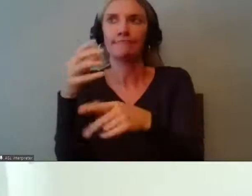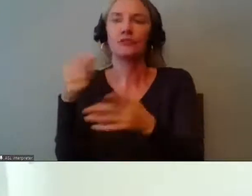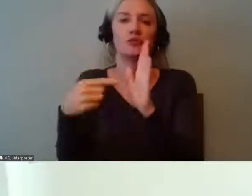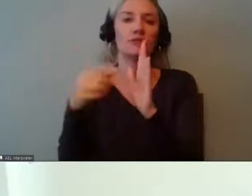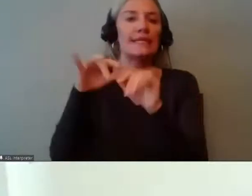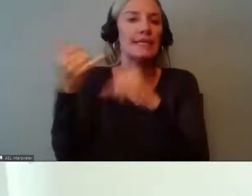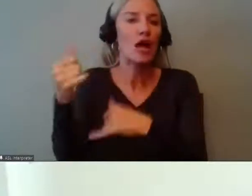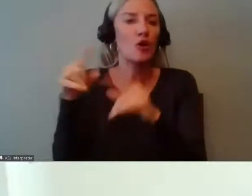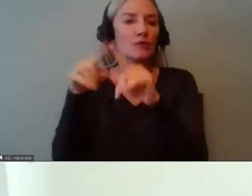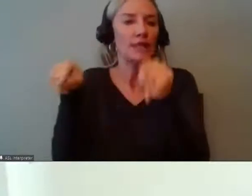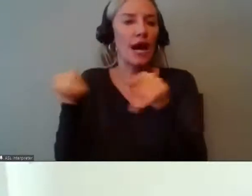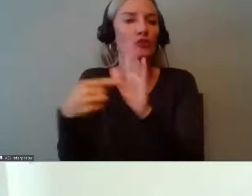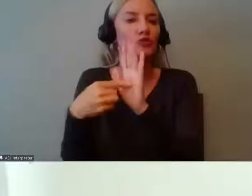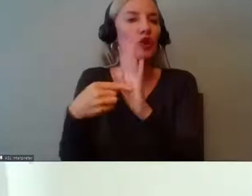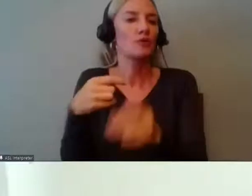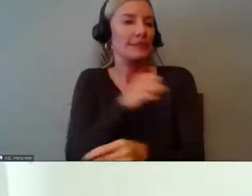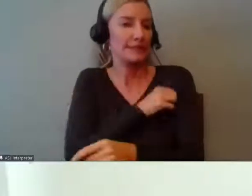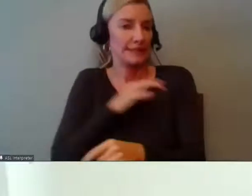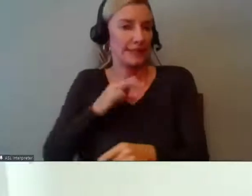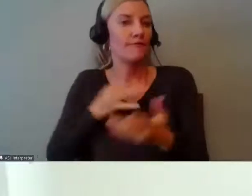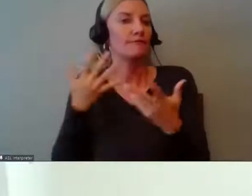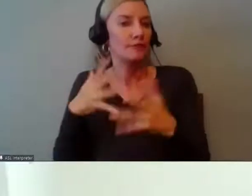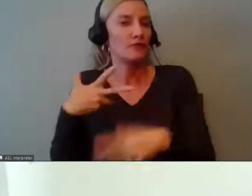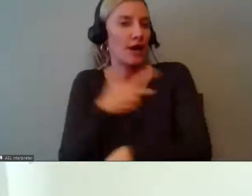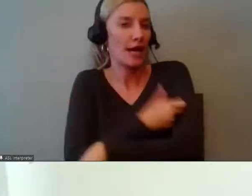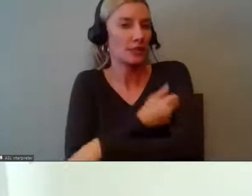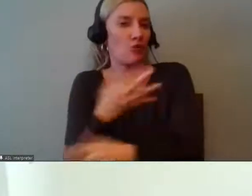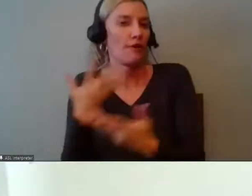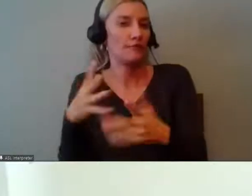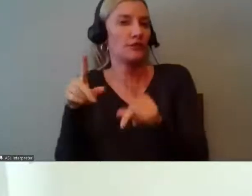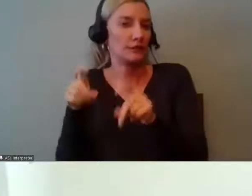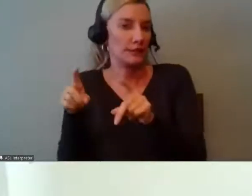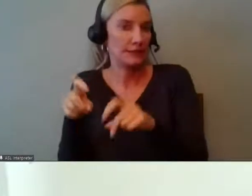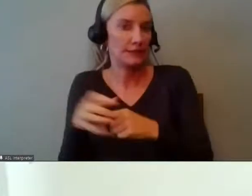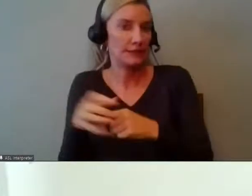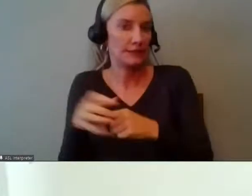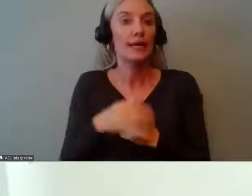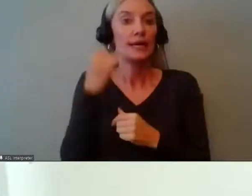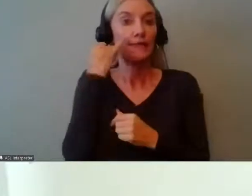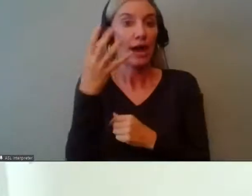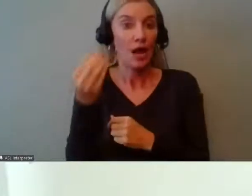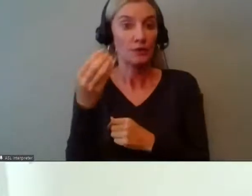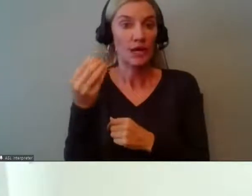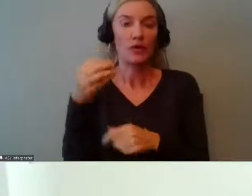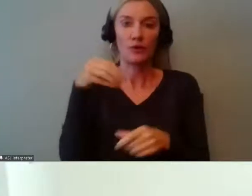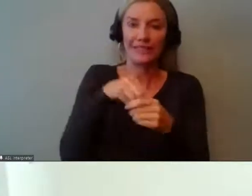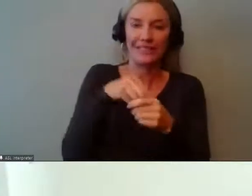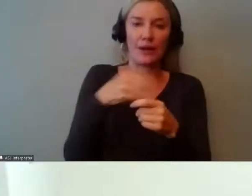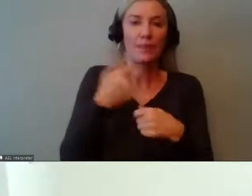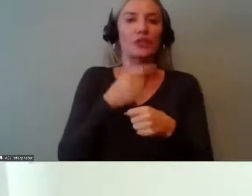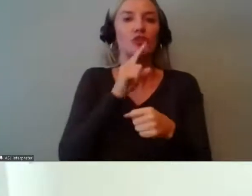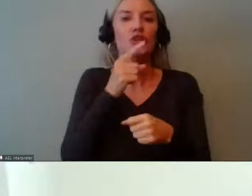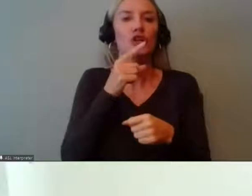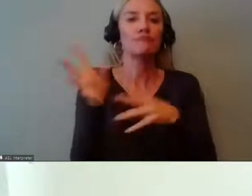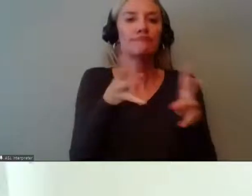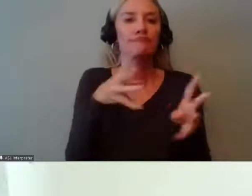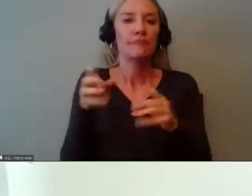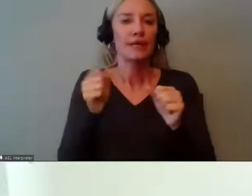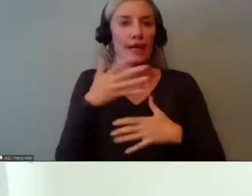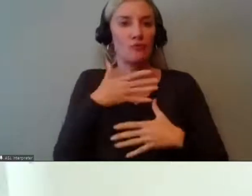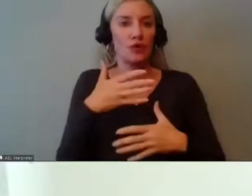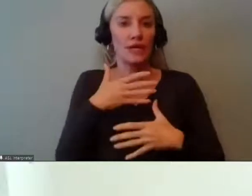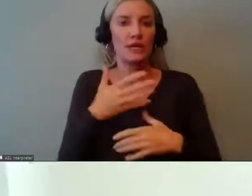can't be outside, remember to increase your ventilation inside. Keep your distance from non-household members and remember